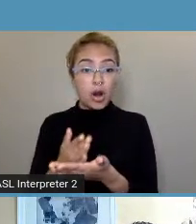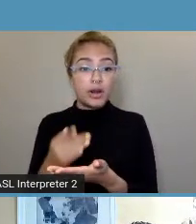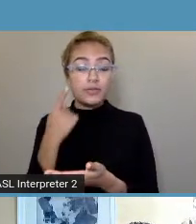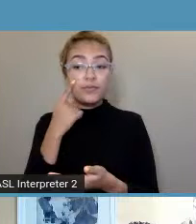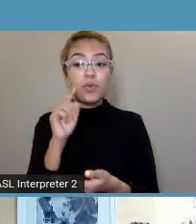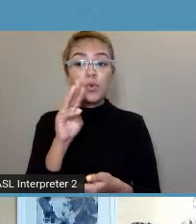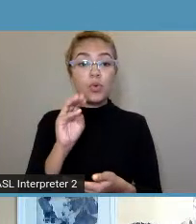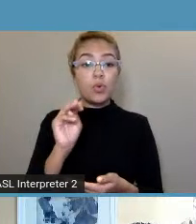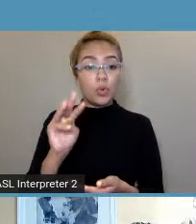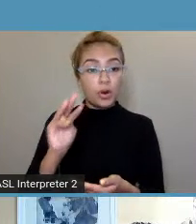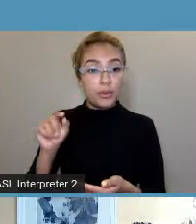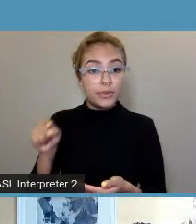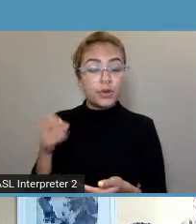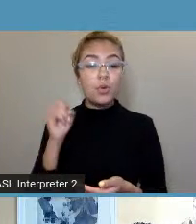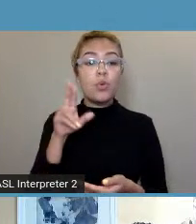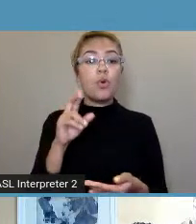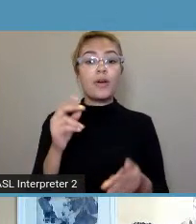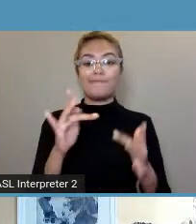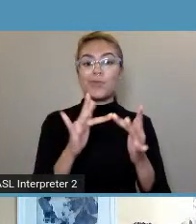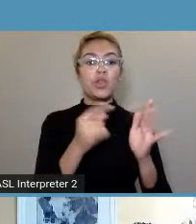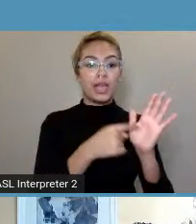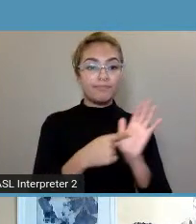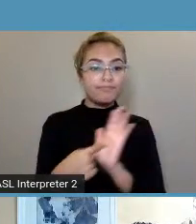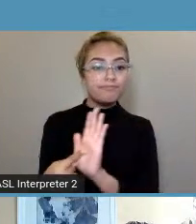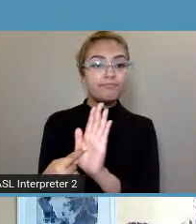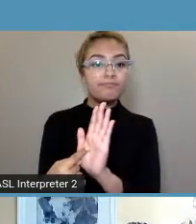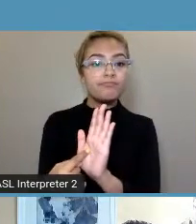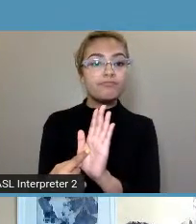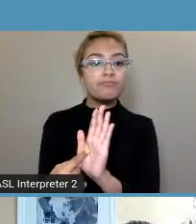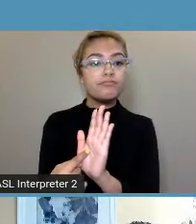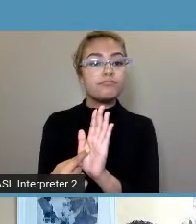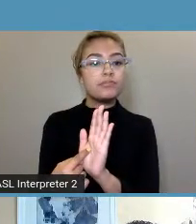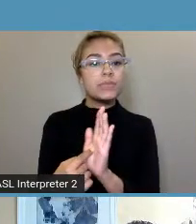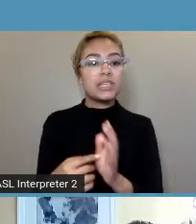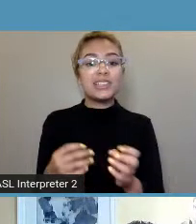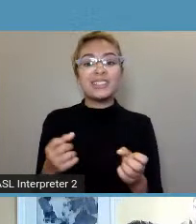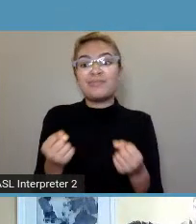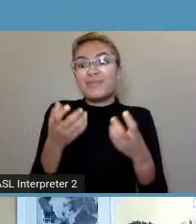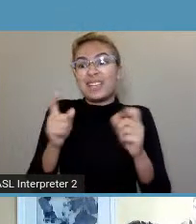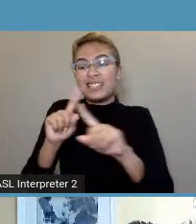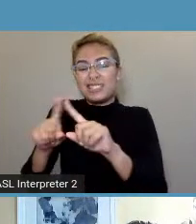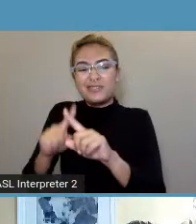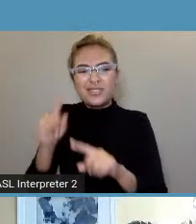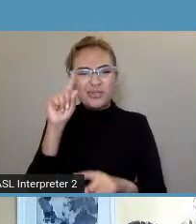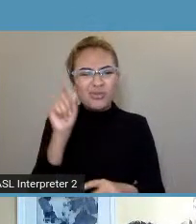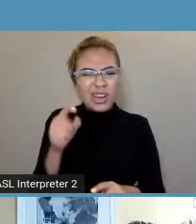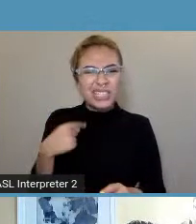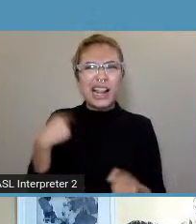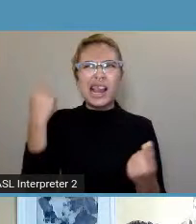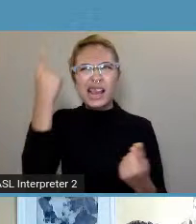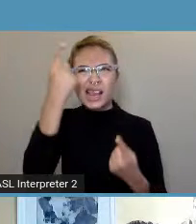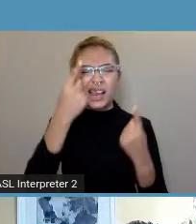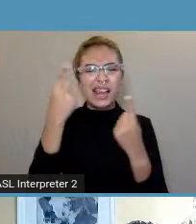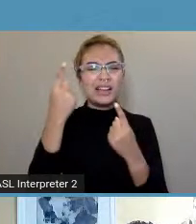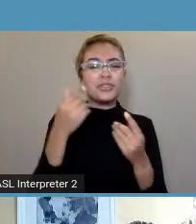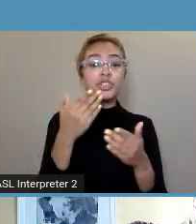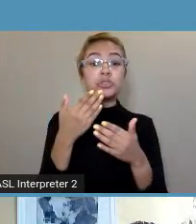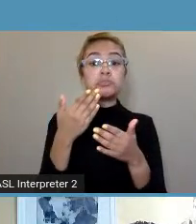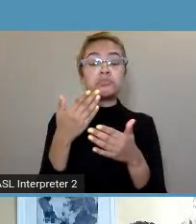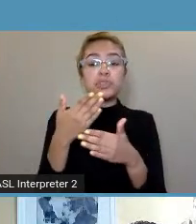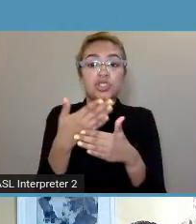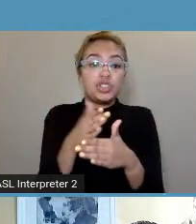or for an online exhibition, there's a number of different questions that I need to think about and that I wanted to share with you all.